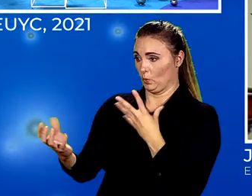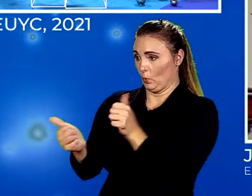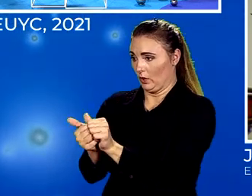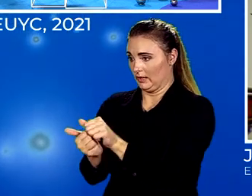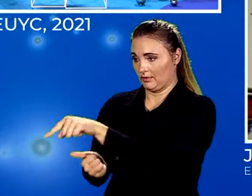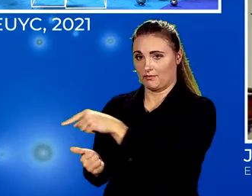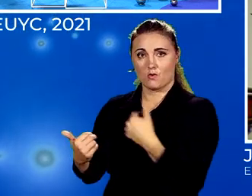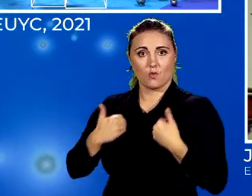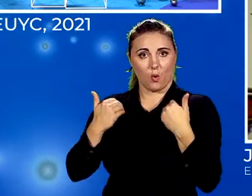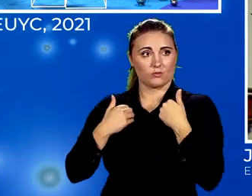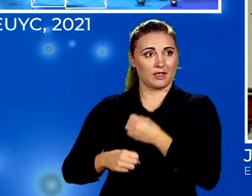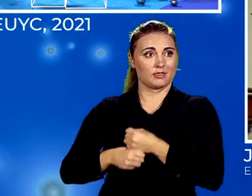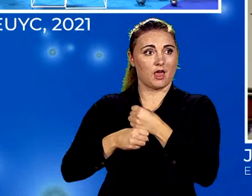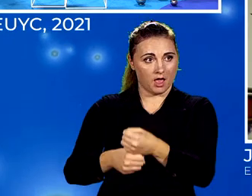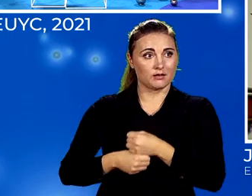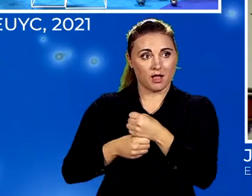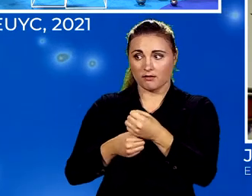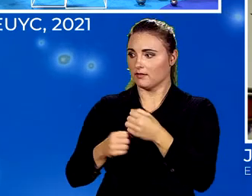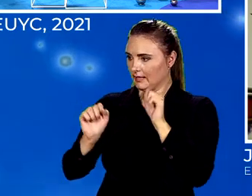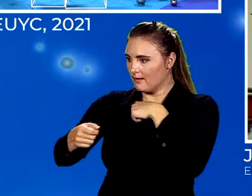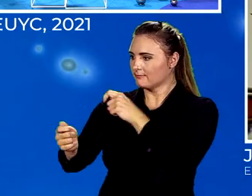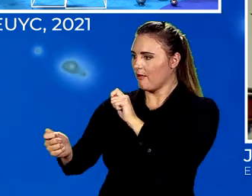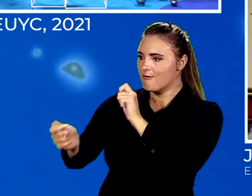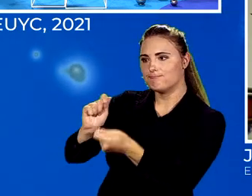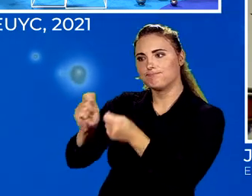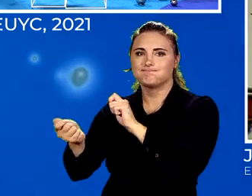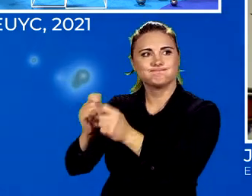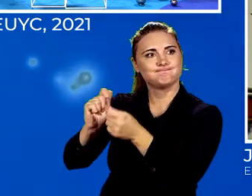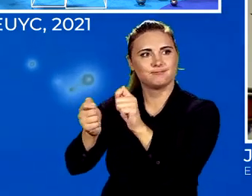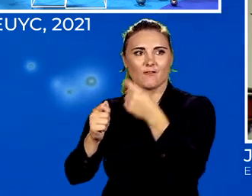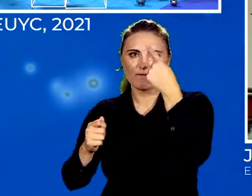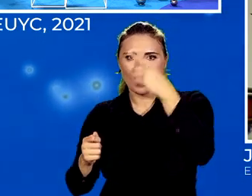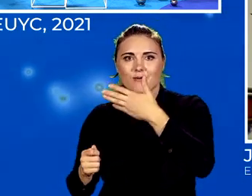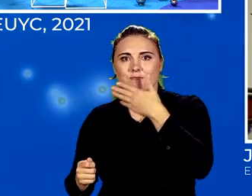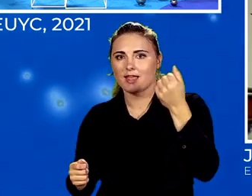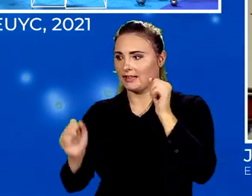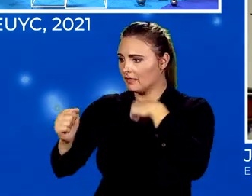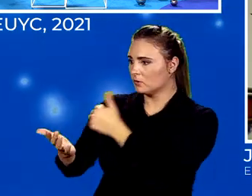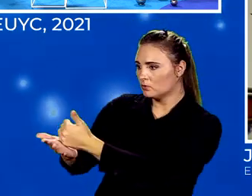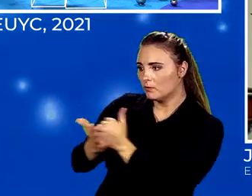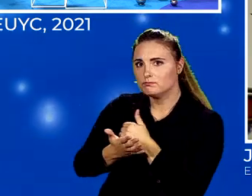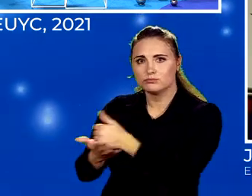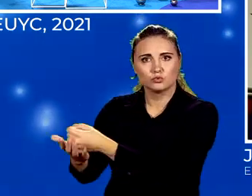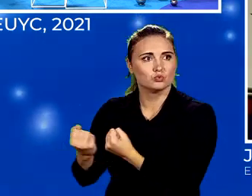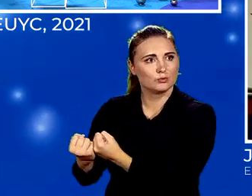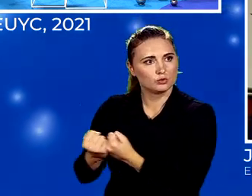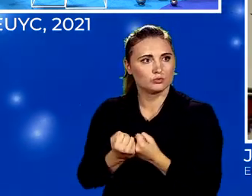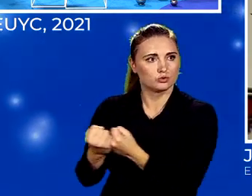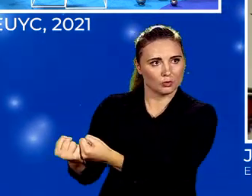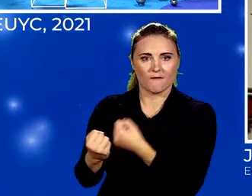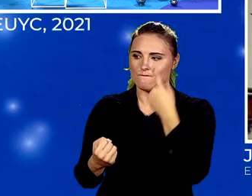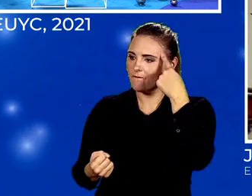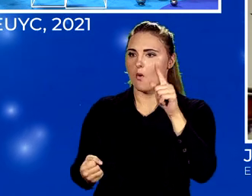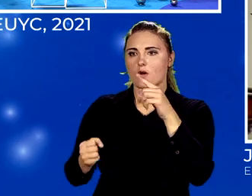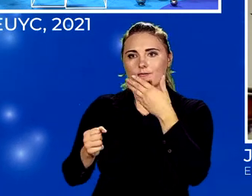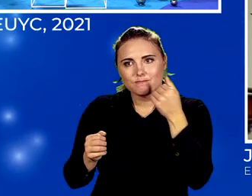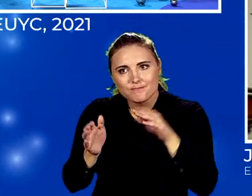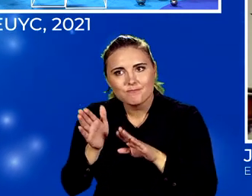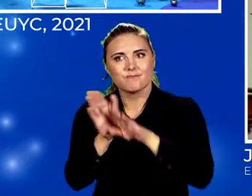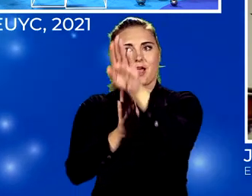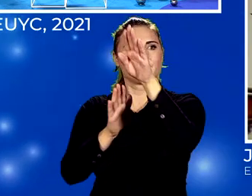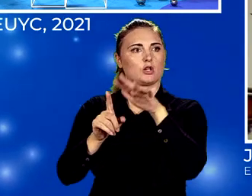can come faster and can help us, actually, the rest of us, to be improved also in the framework of the whole